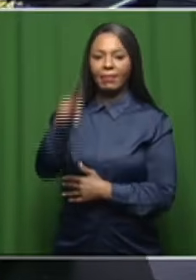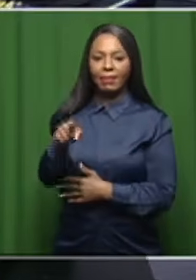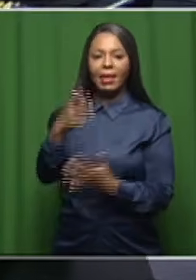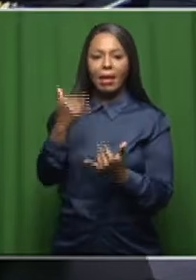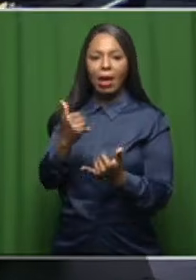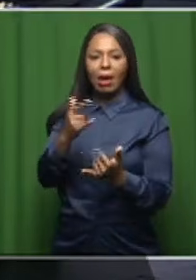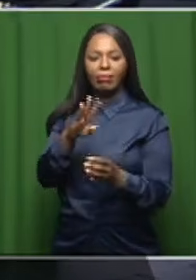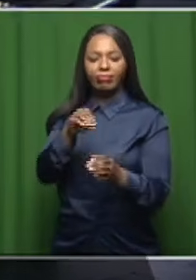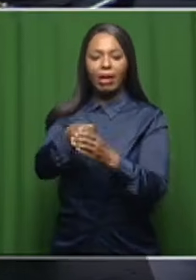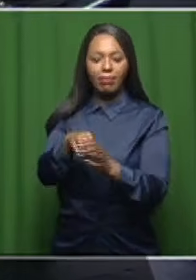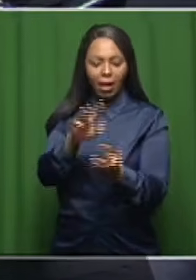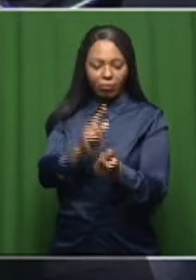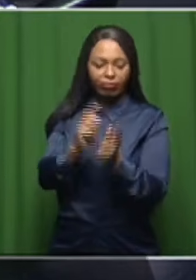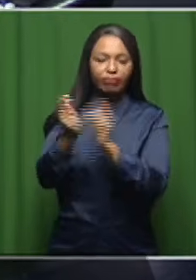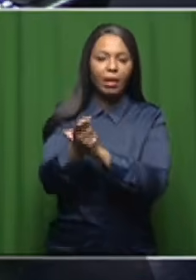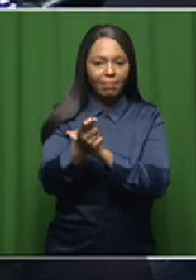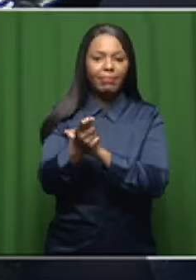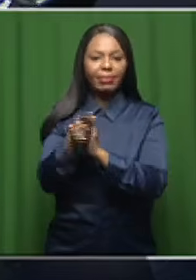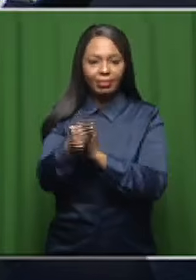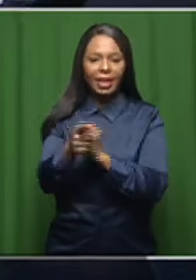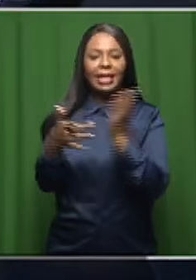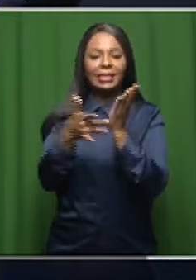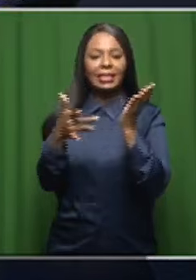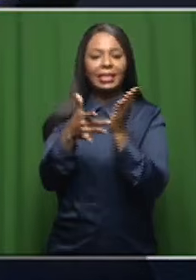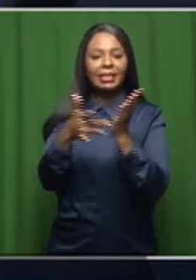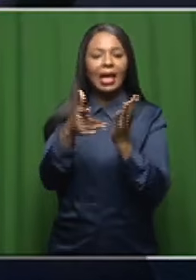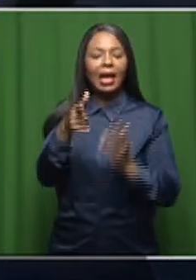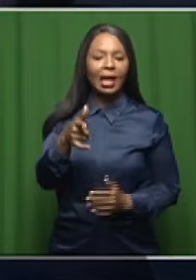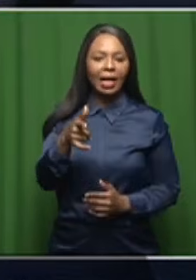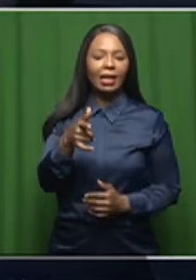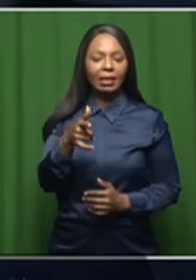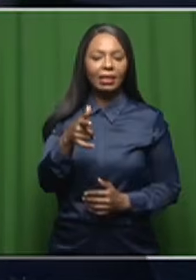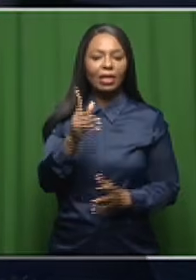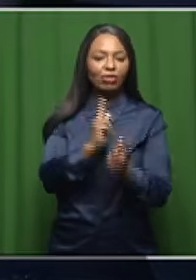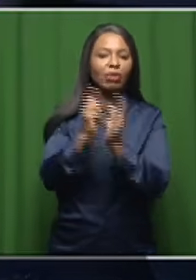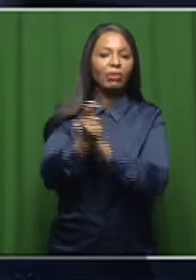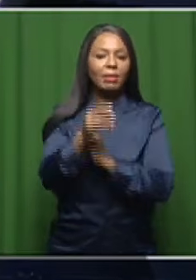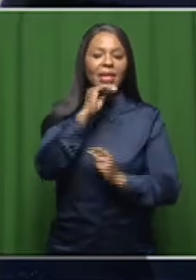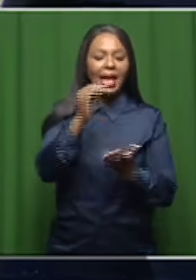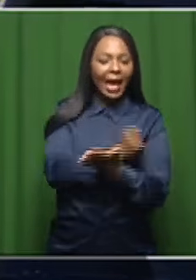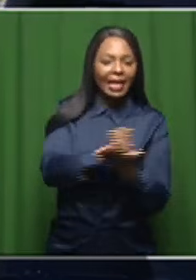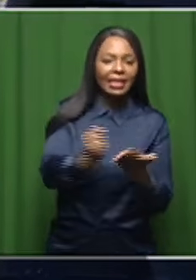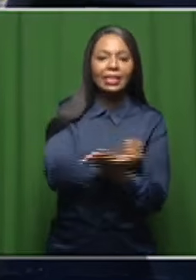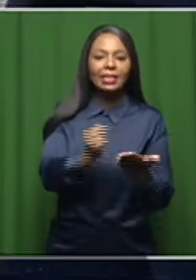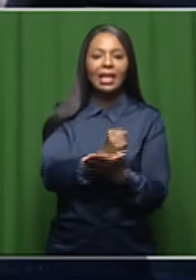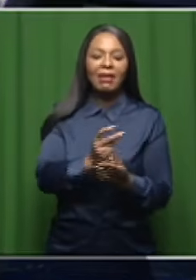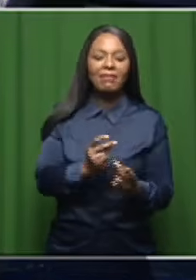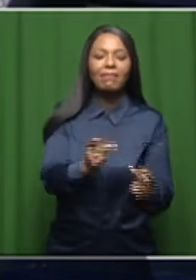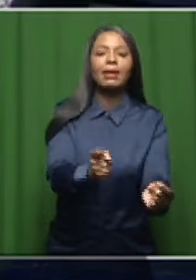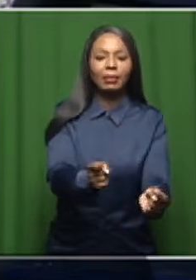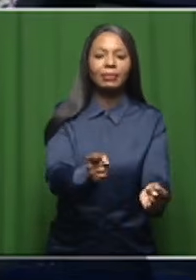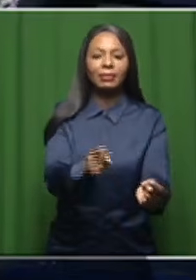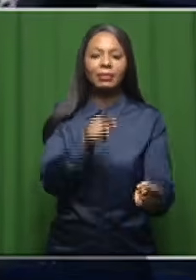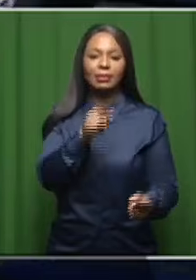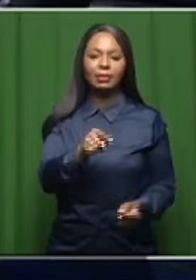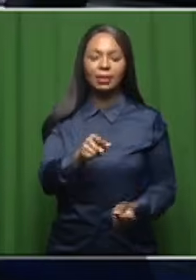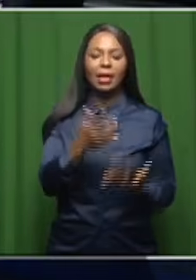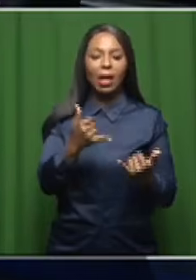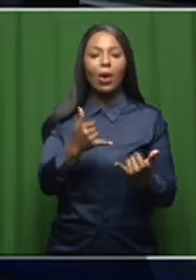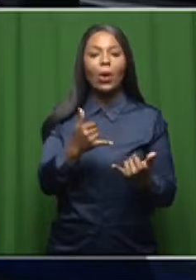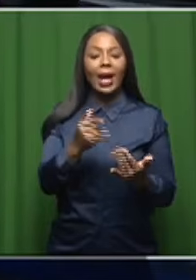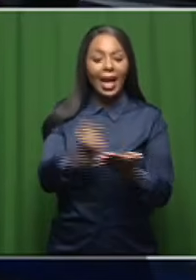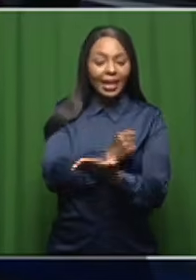transformation from birth, meaning that you can be registered immediately, and then obviously that particular identity or that